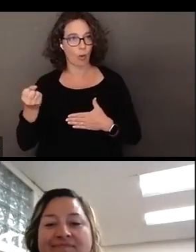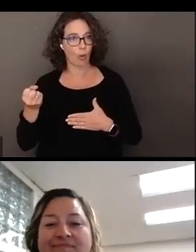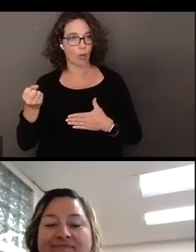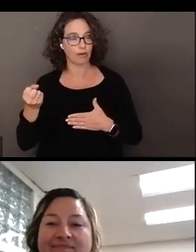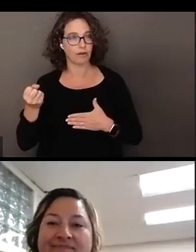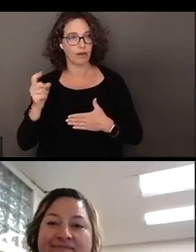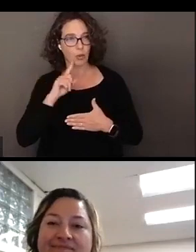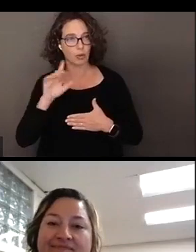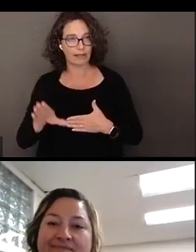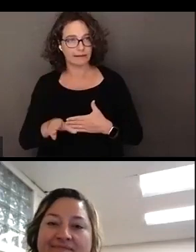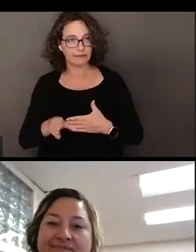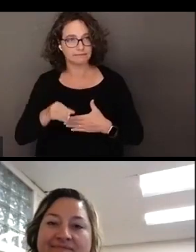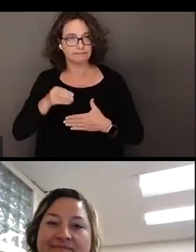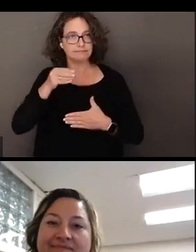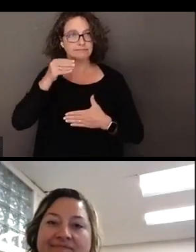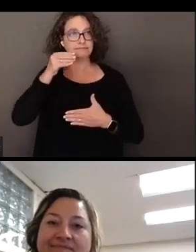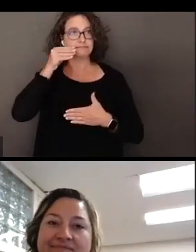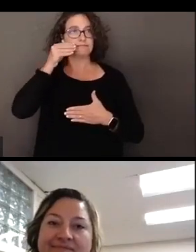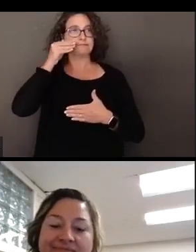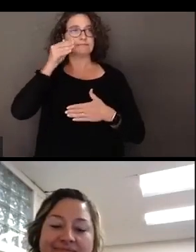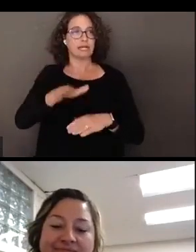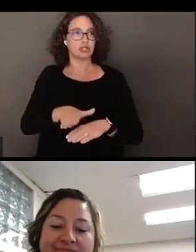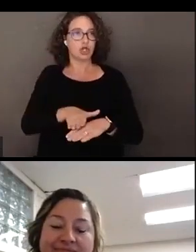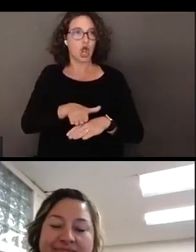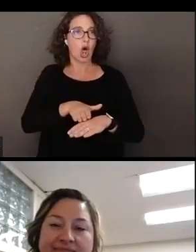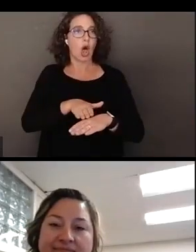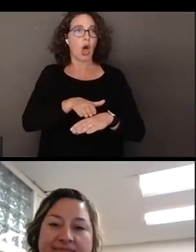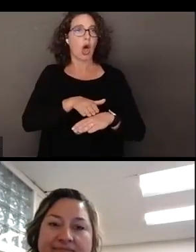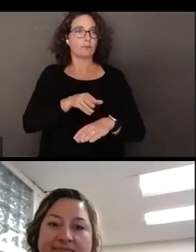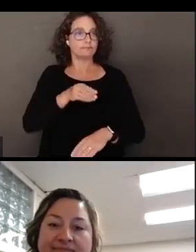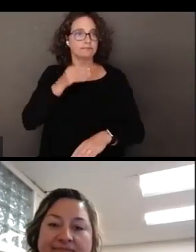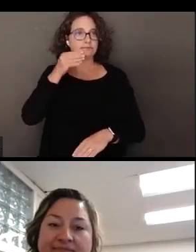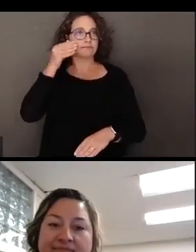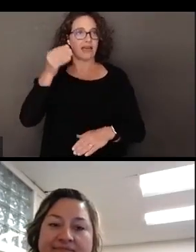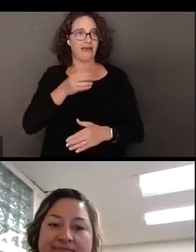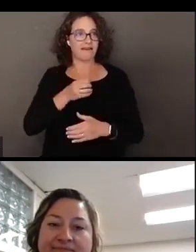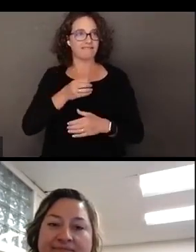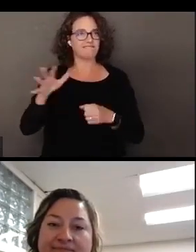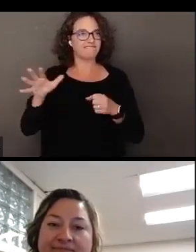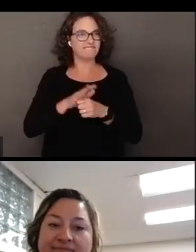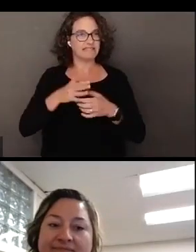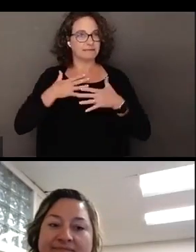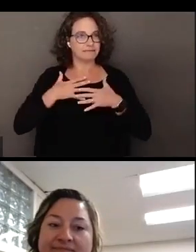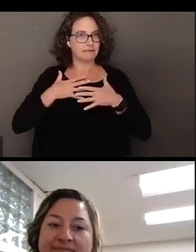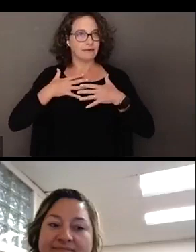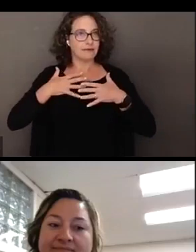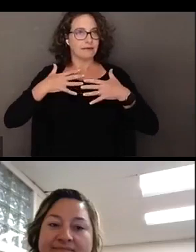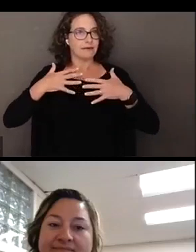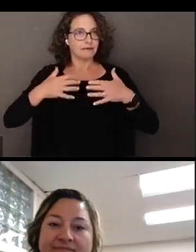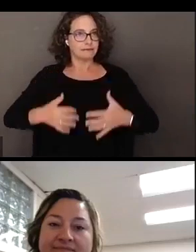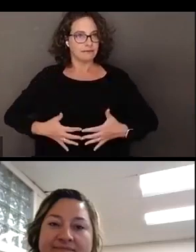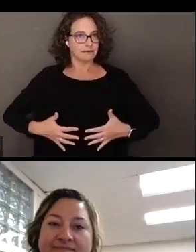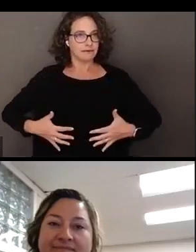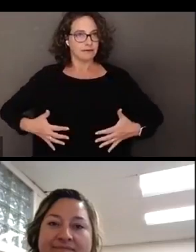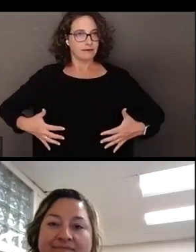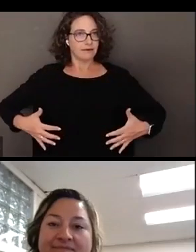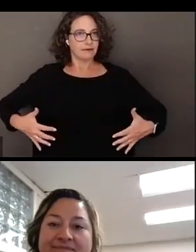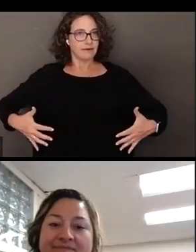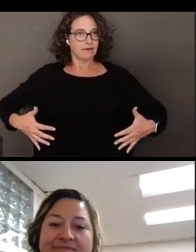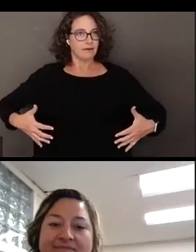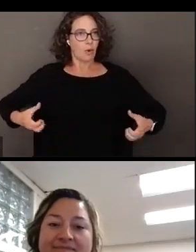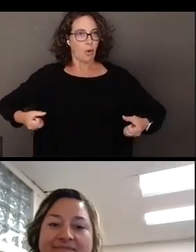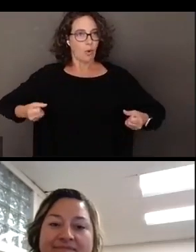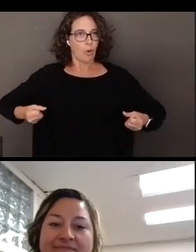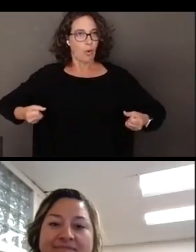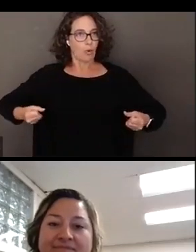in slowly, filling up your chest and your stomach, holding and letting that go. And